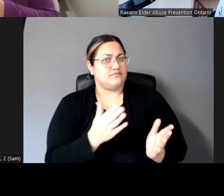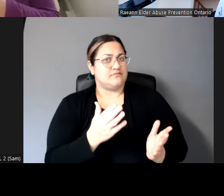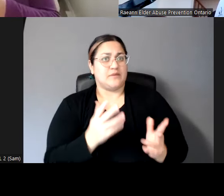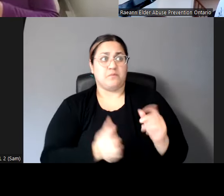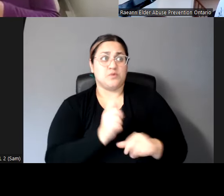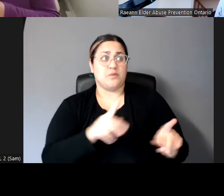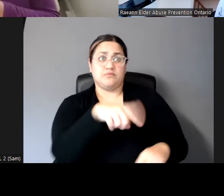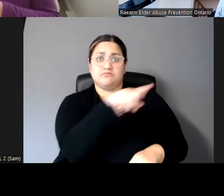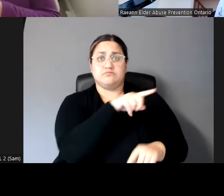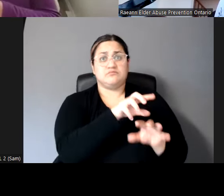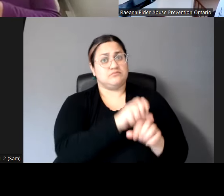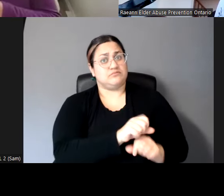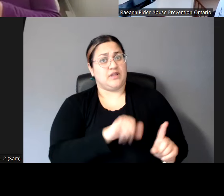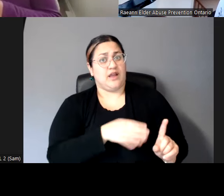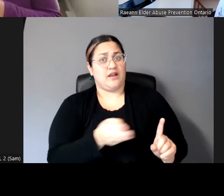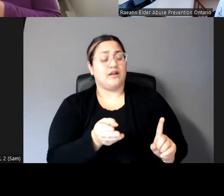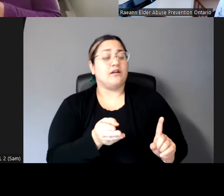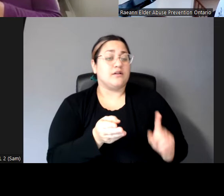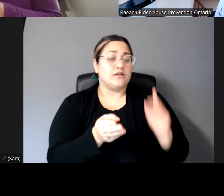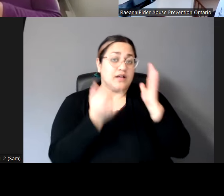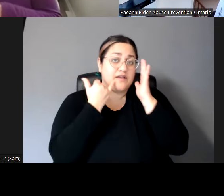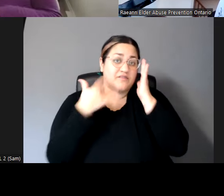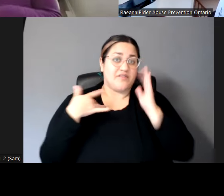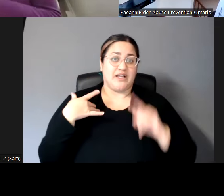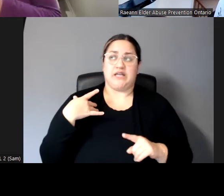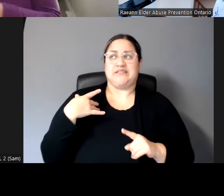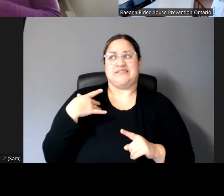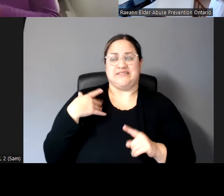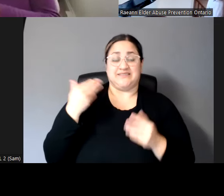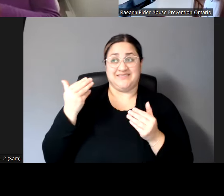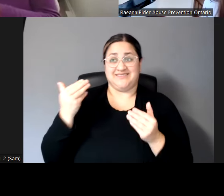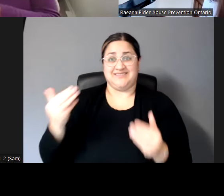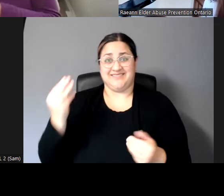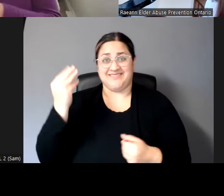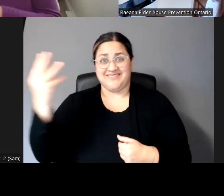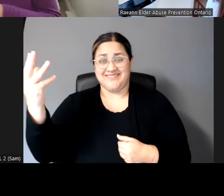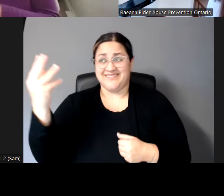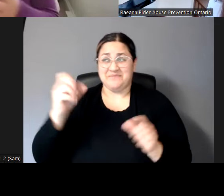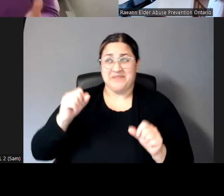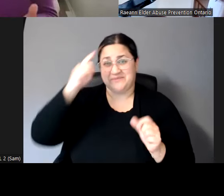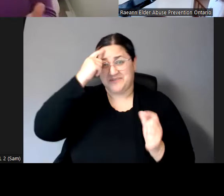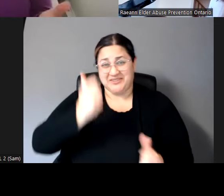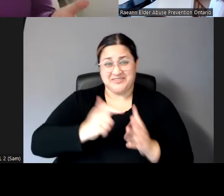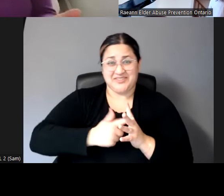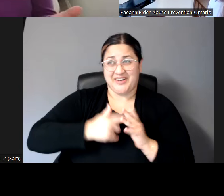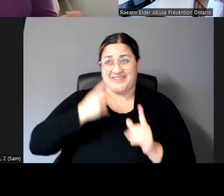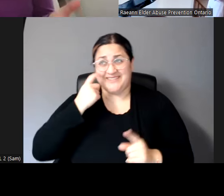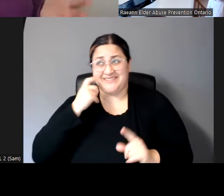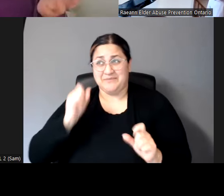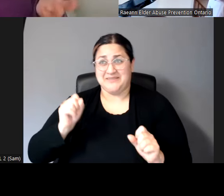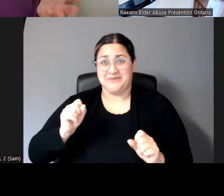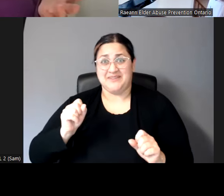may lead to questions and capacity assessments and challenges, and you lose your right to do all kinds of things, including have